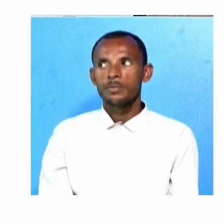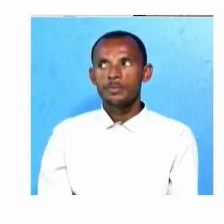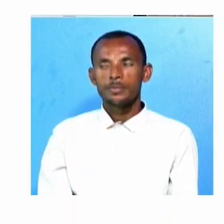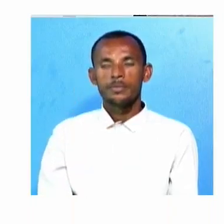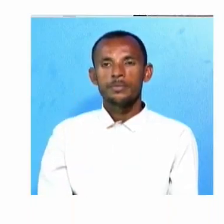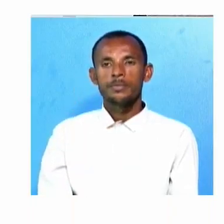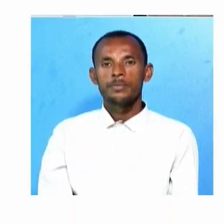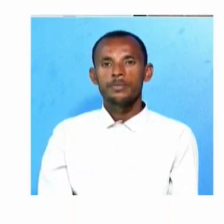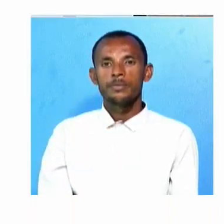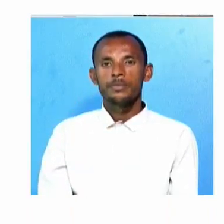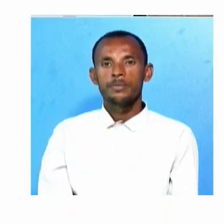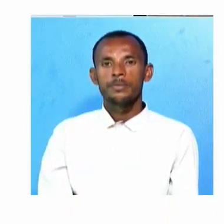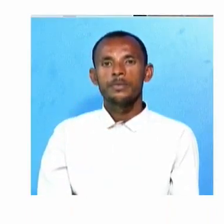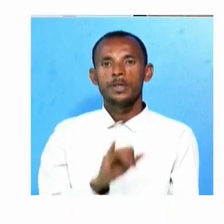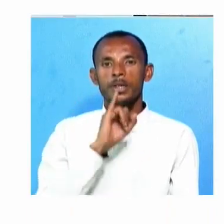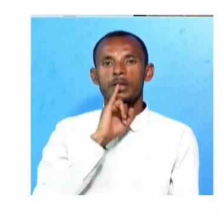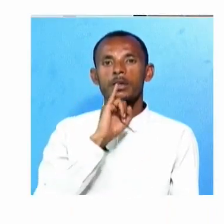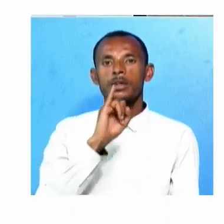is